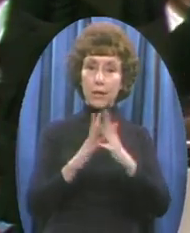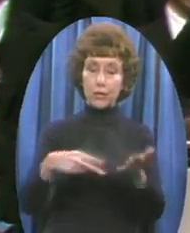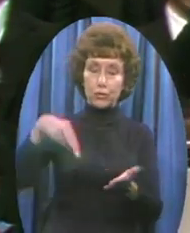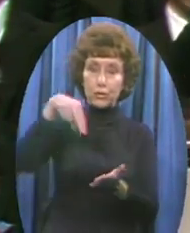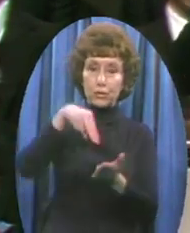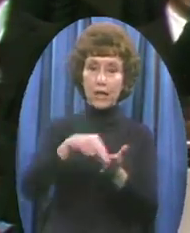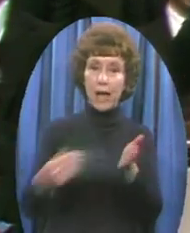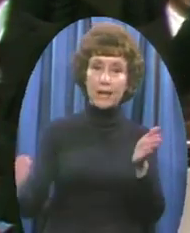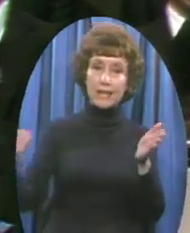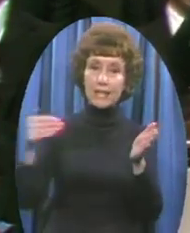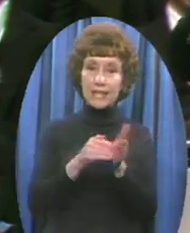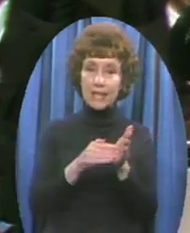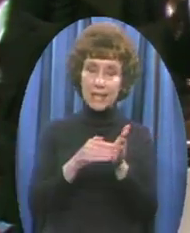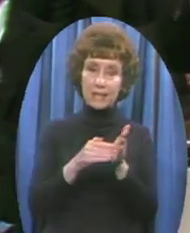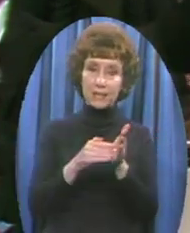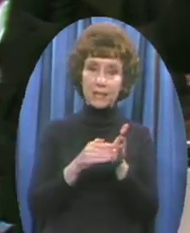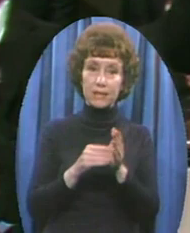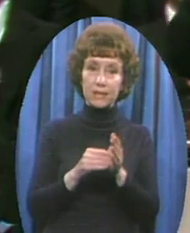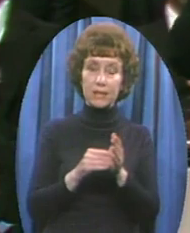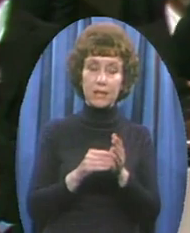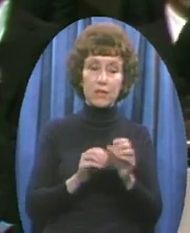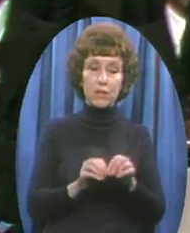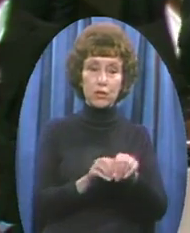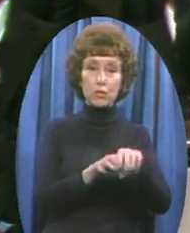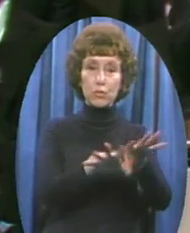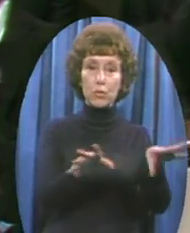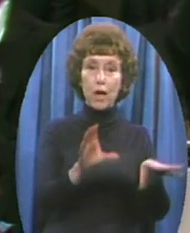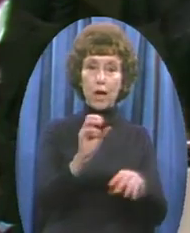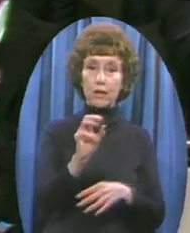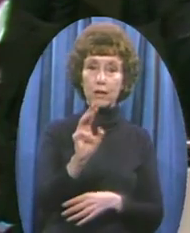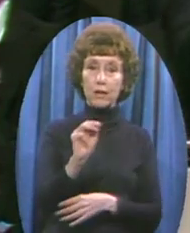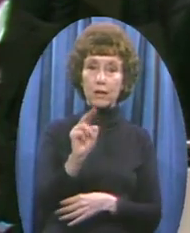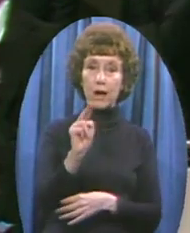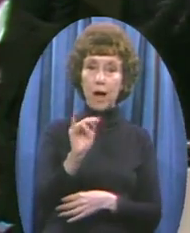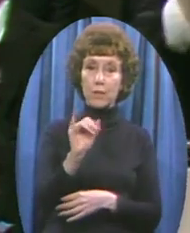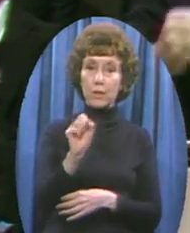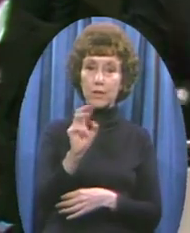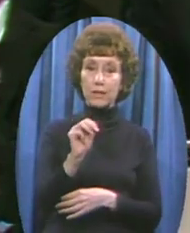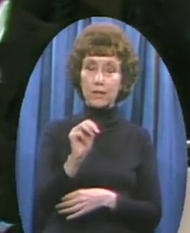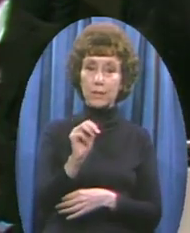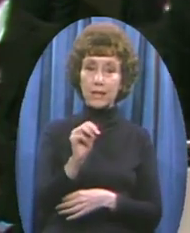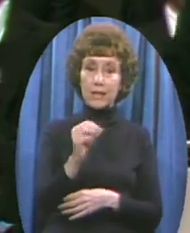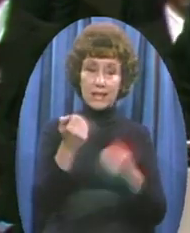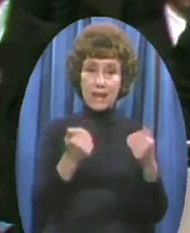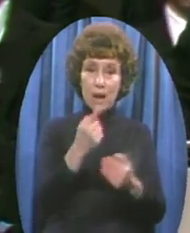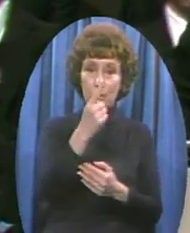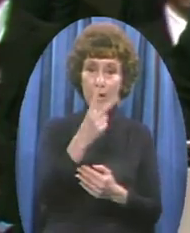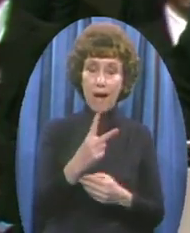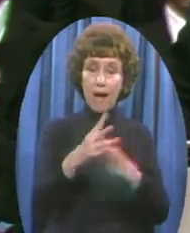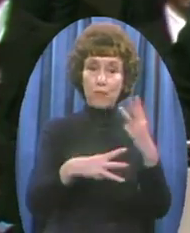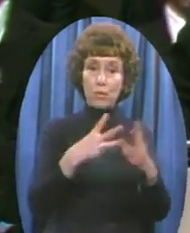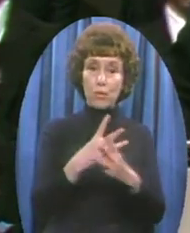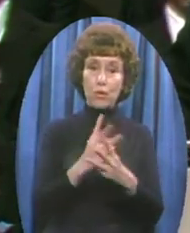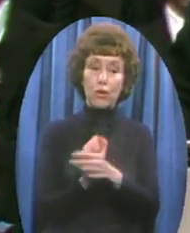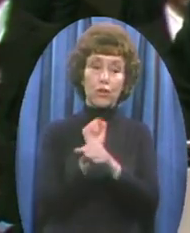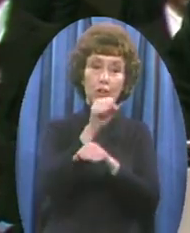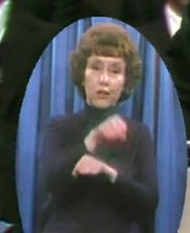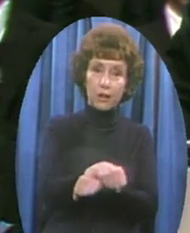the spread of this godless monster that has engulfed more than half the world since